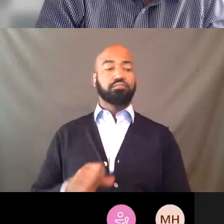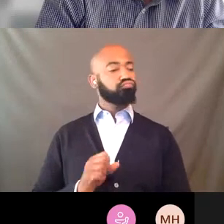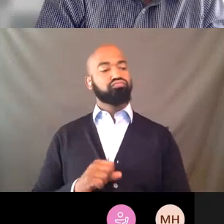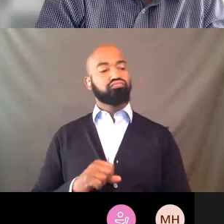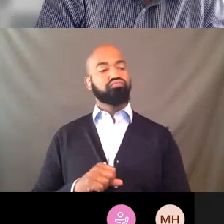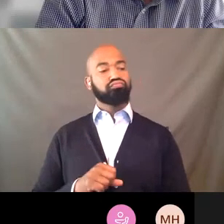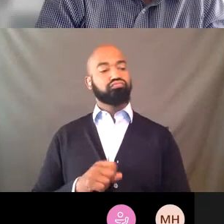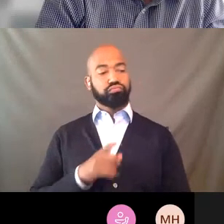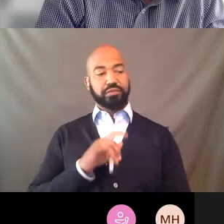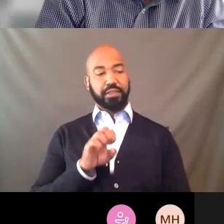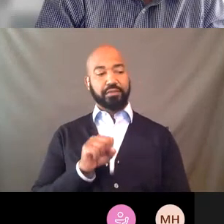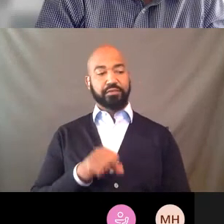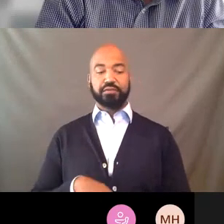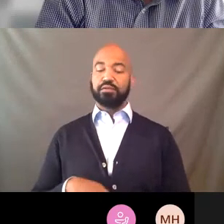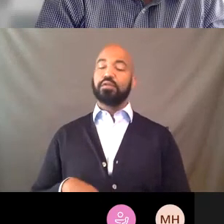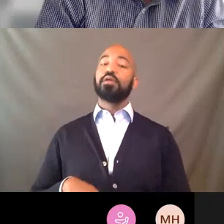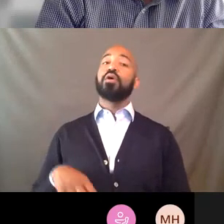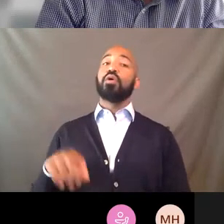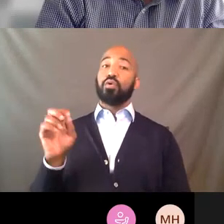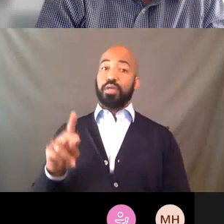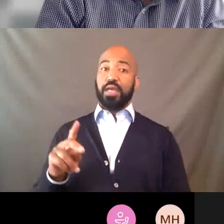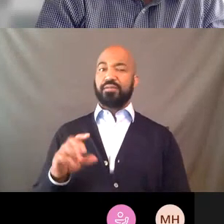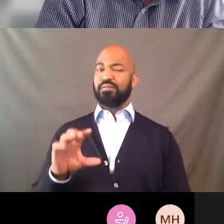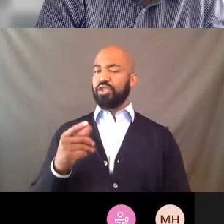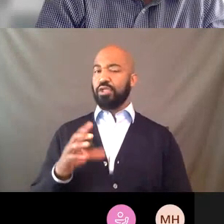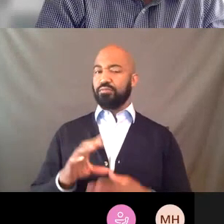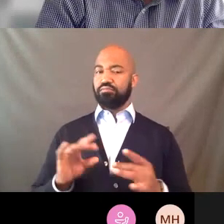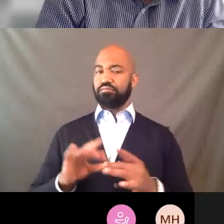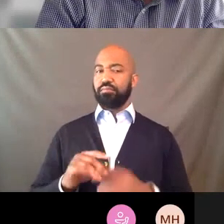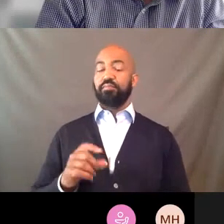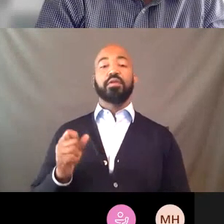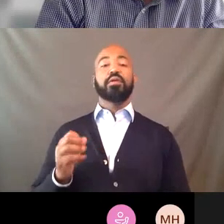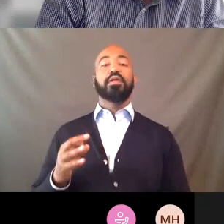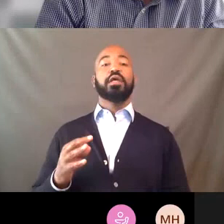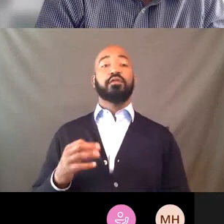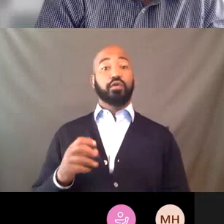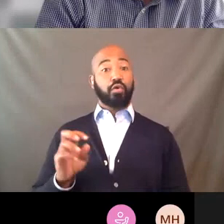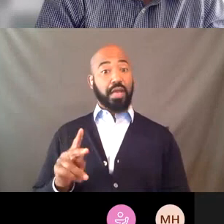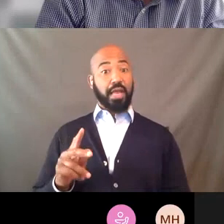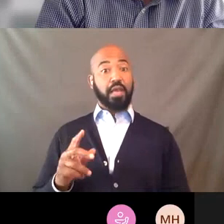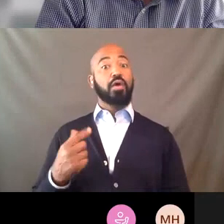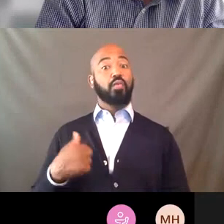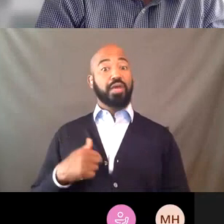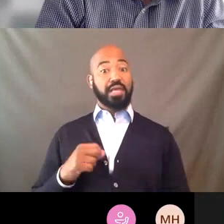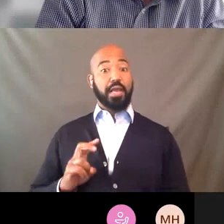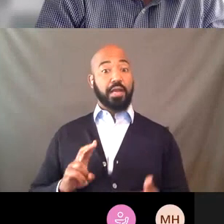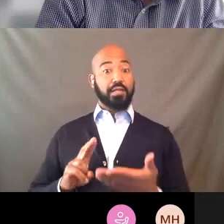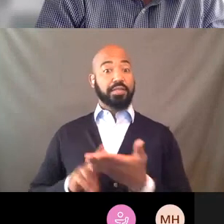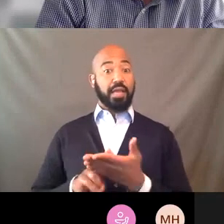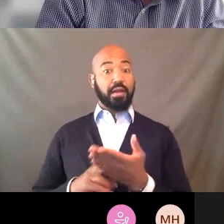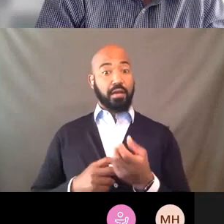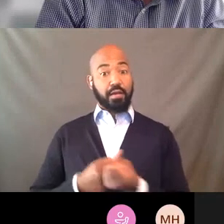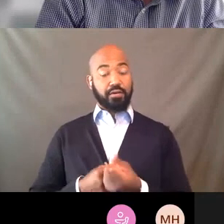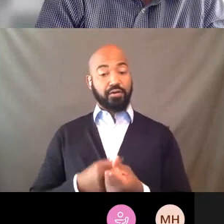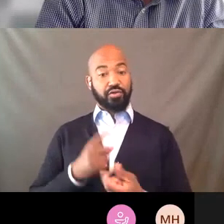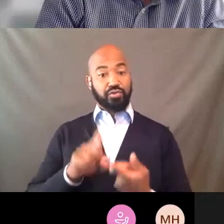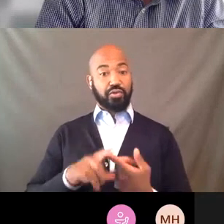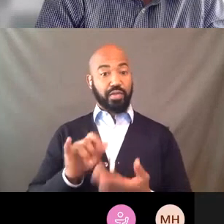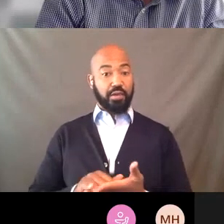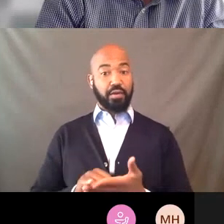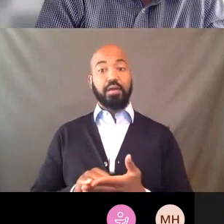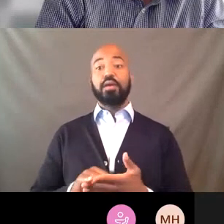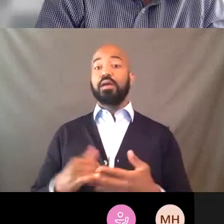Well, if you all are okay with it, we could also sign on to that letter. Could have Michael.